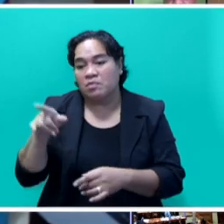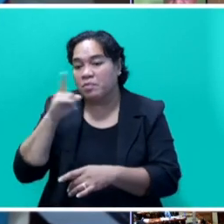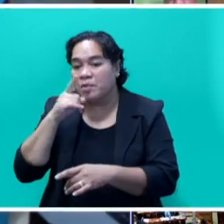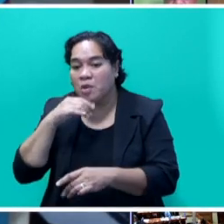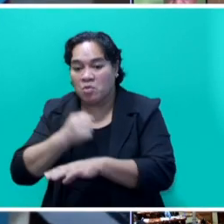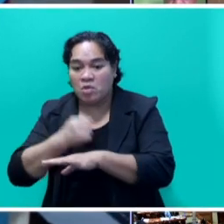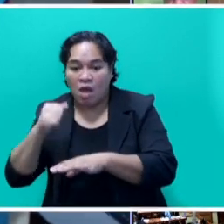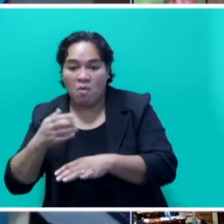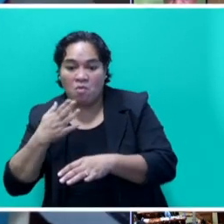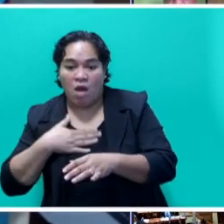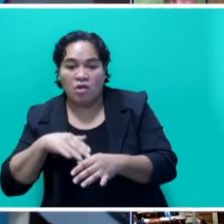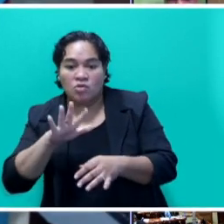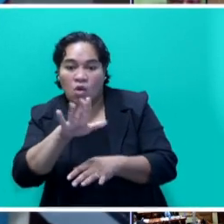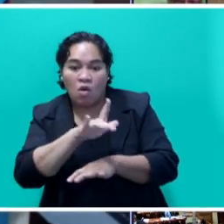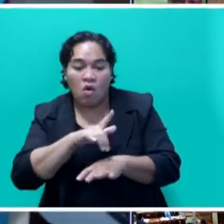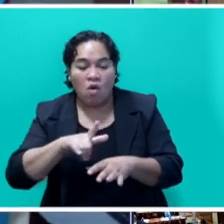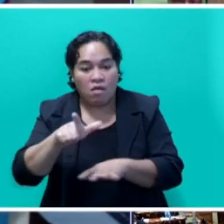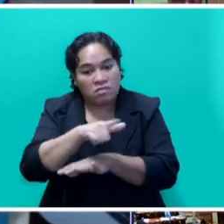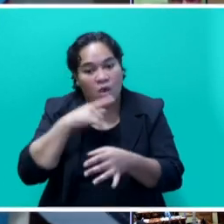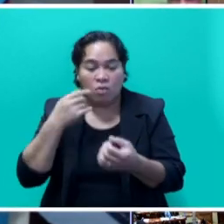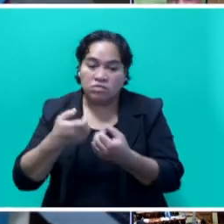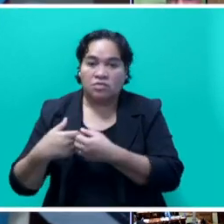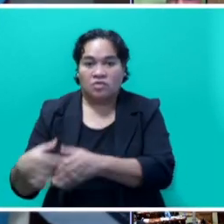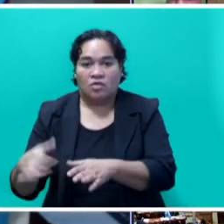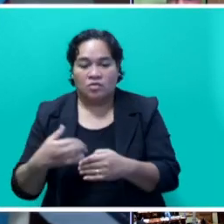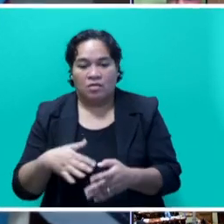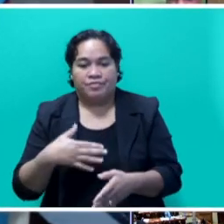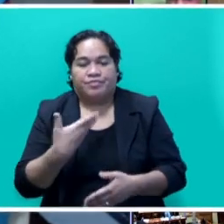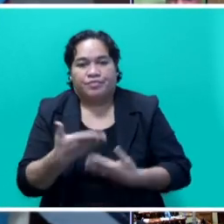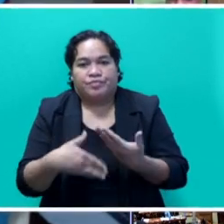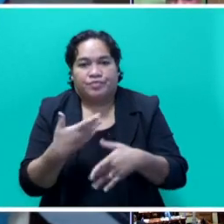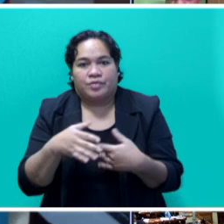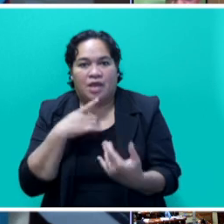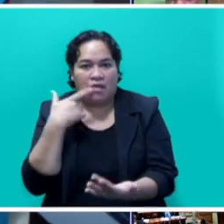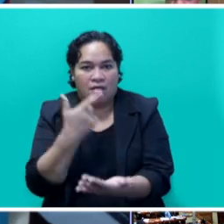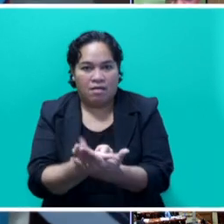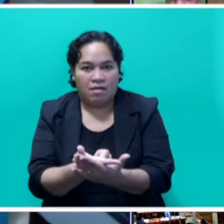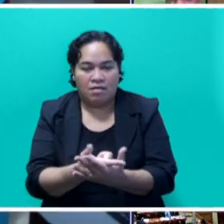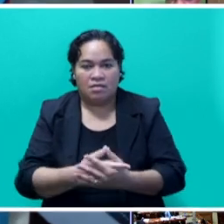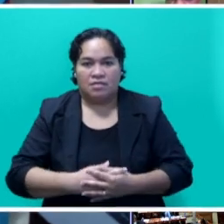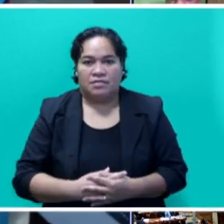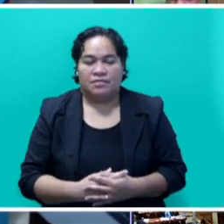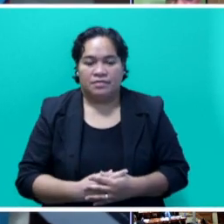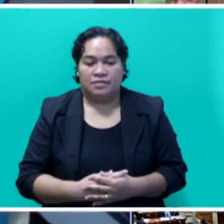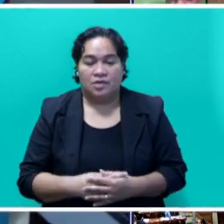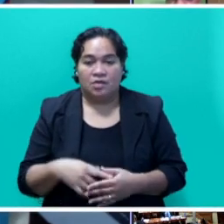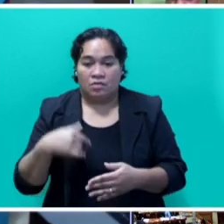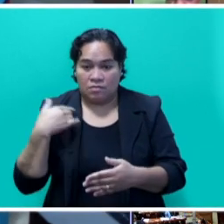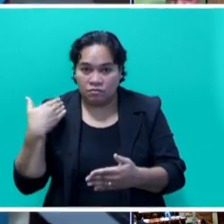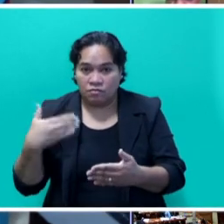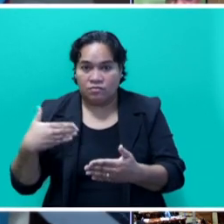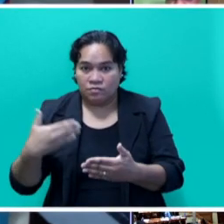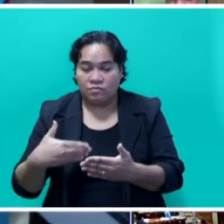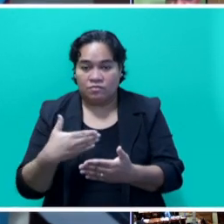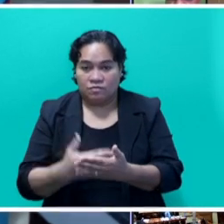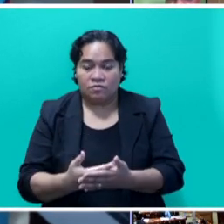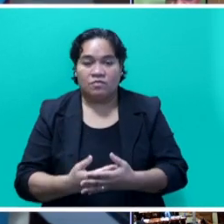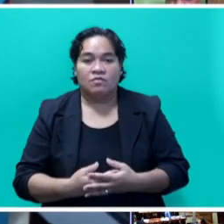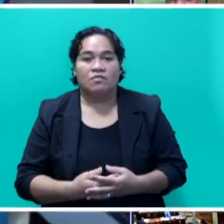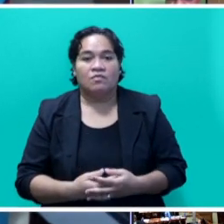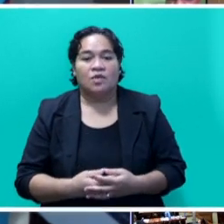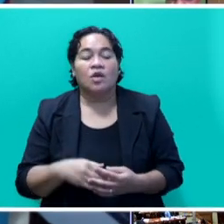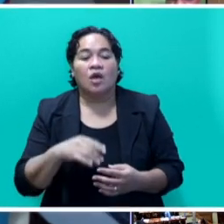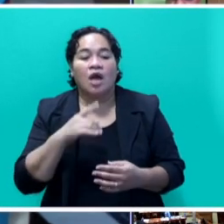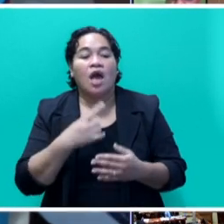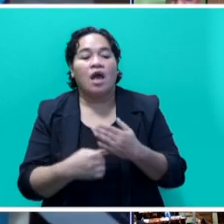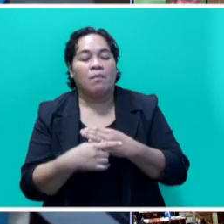false until they realized they were on legally soft ground. And overnight, Mr. Speaker, their